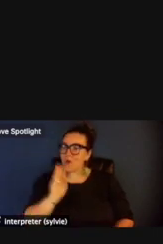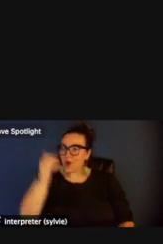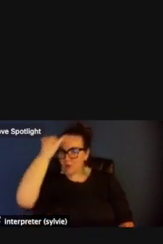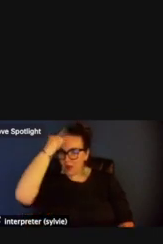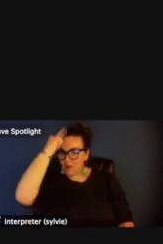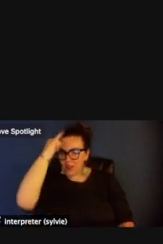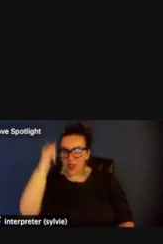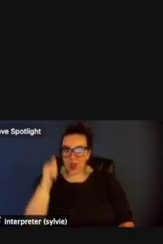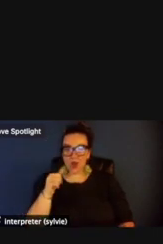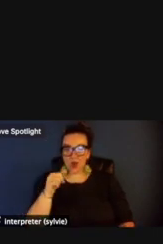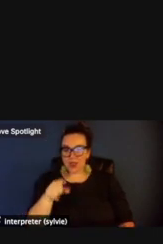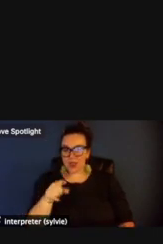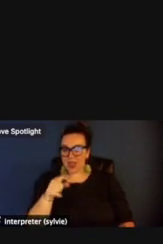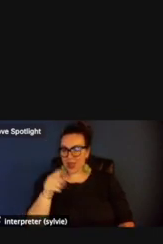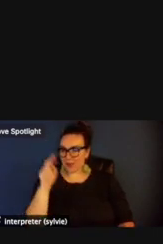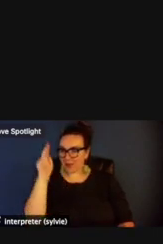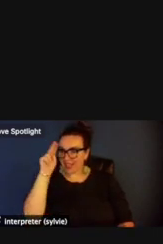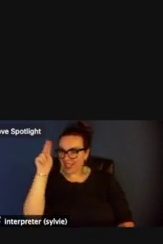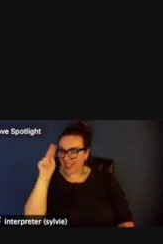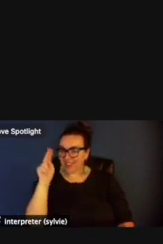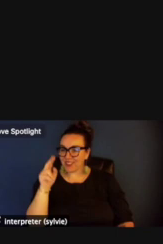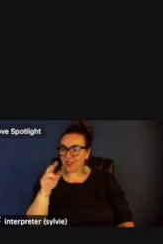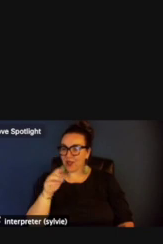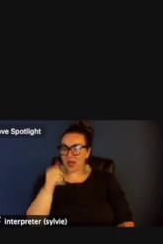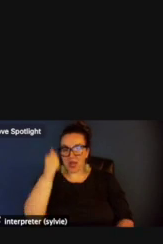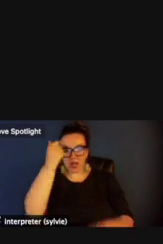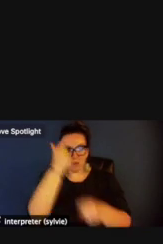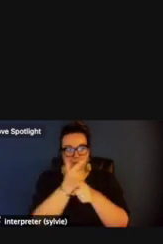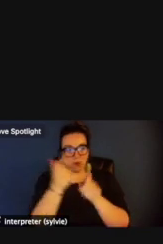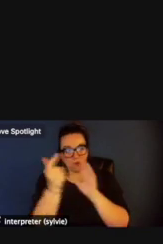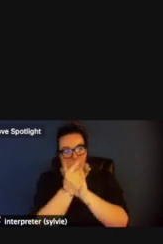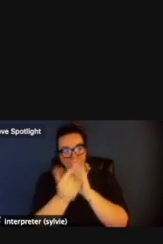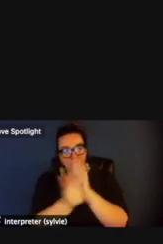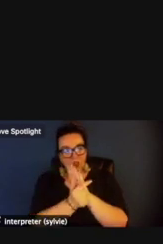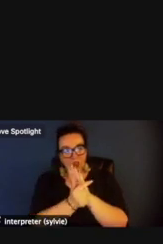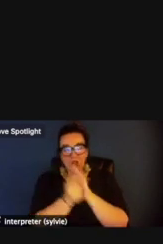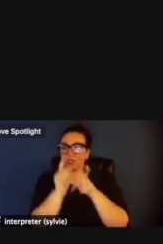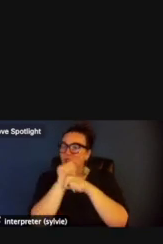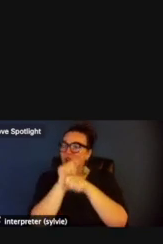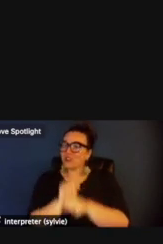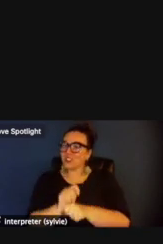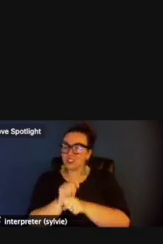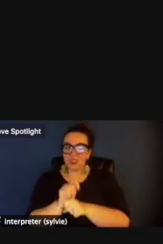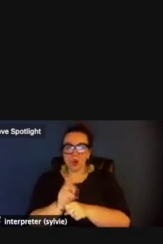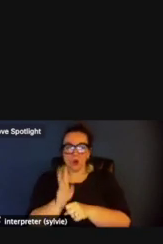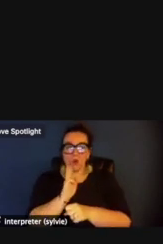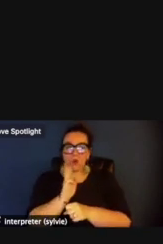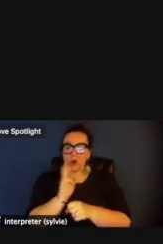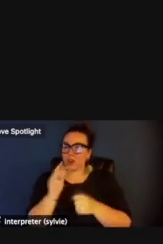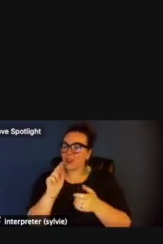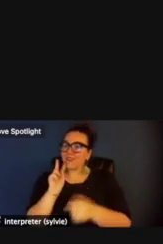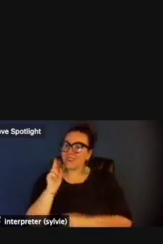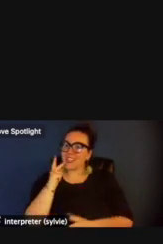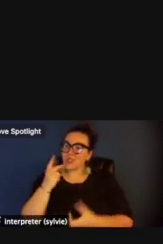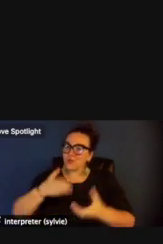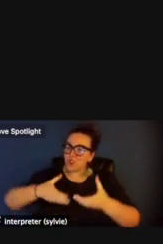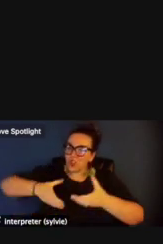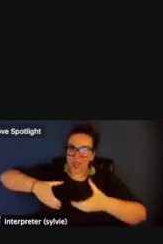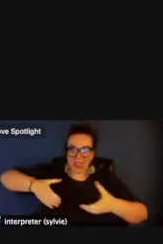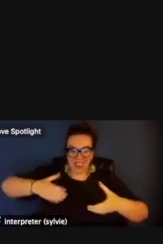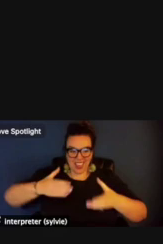my nephew, Rafe. And then my brother-in-law, Arjun, is doing traditional watering of vegetables. So they fill up those side